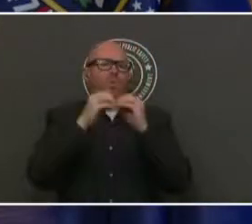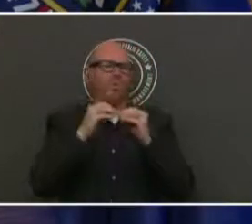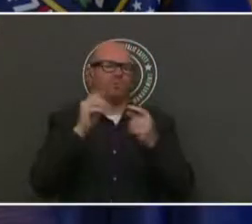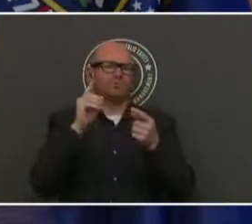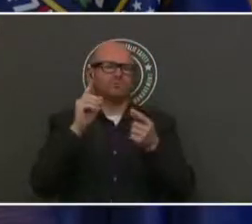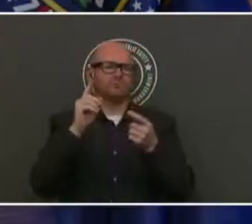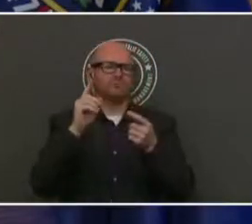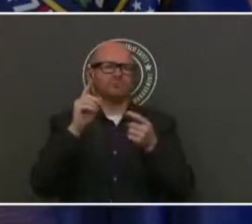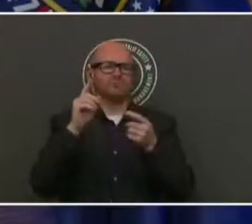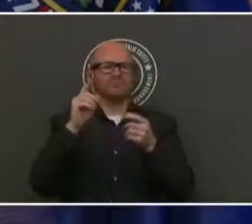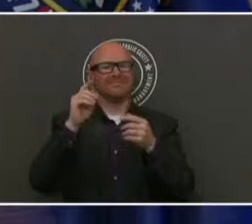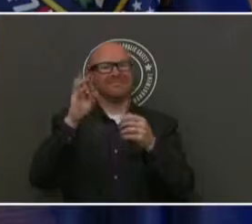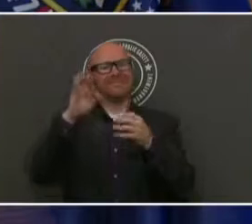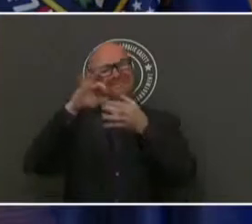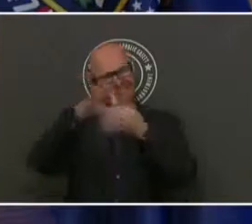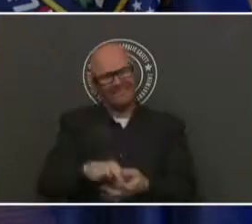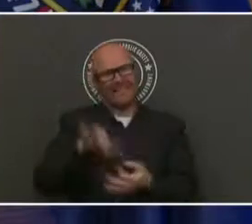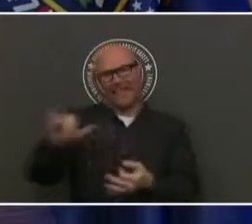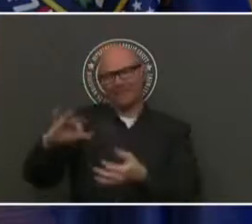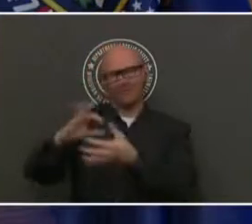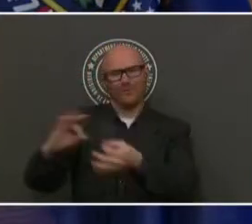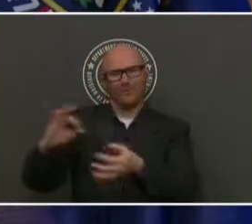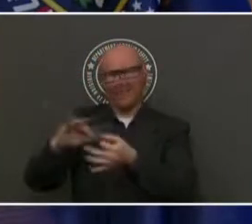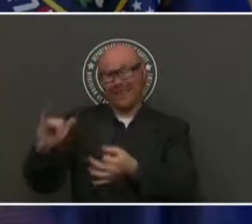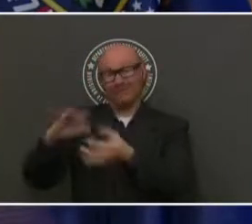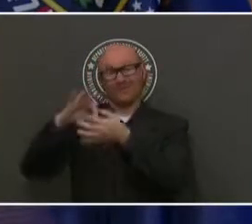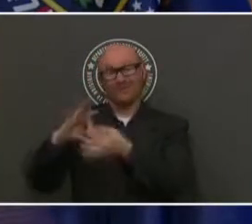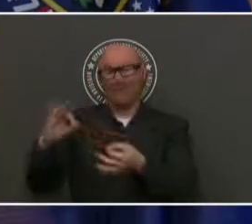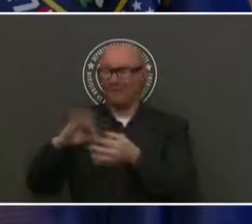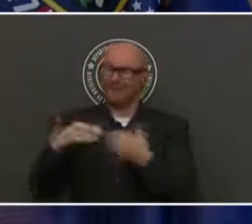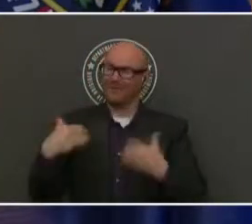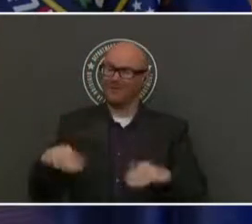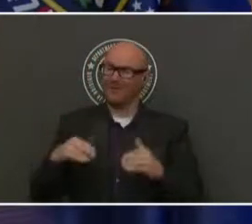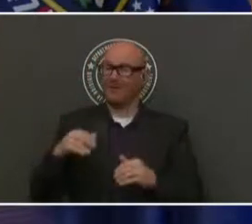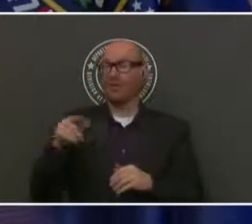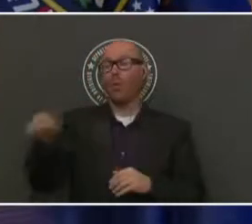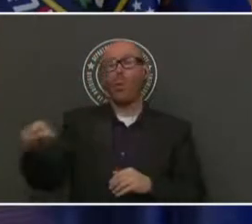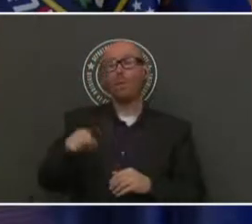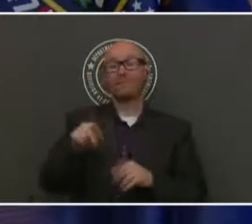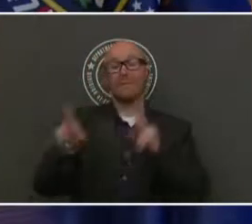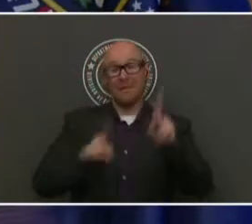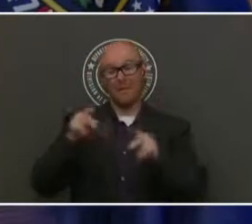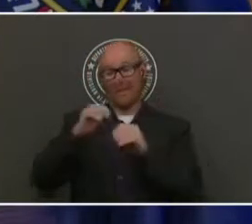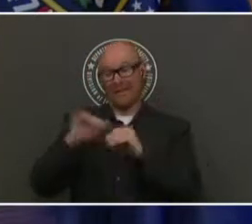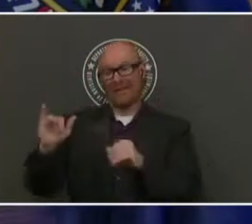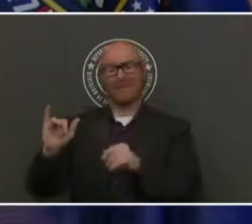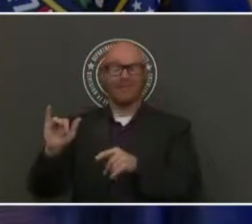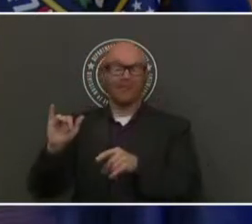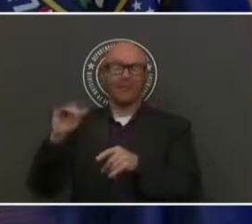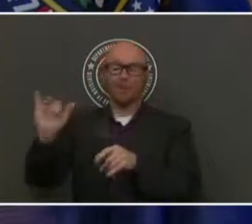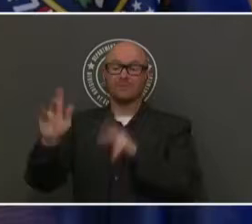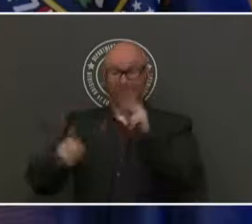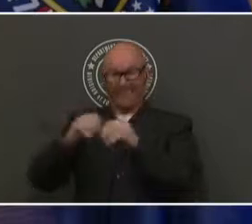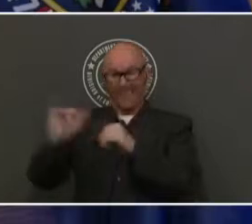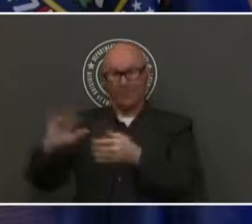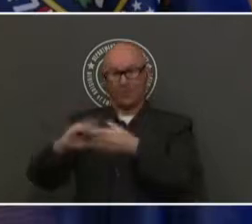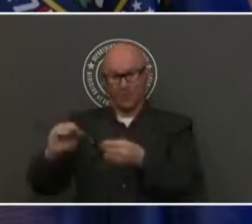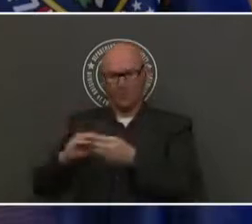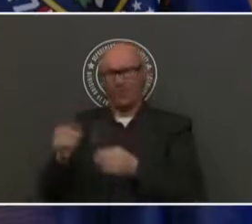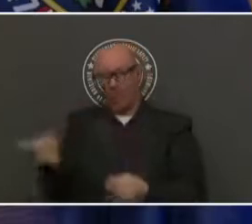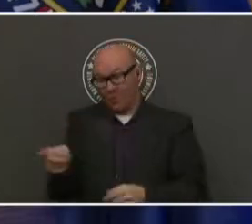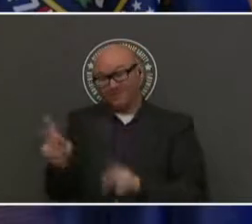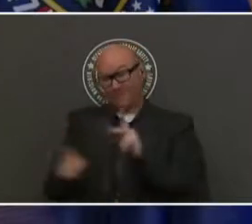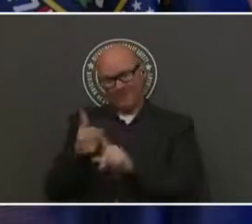originally shared. These were individuals who have had problems in the past, and